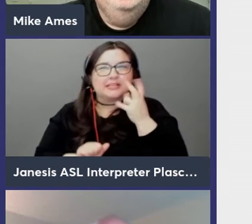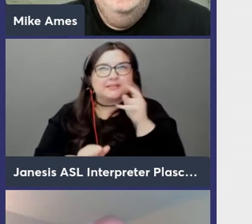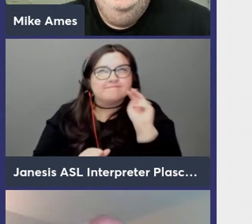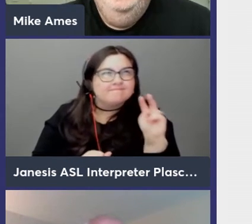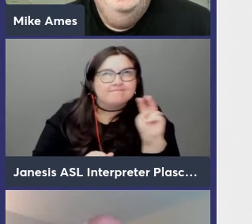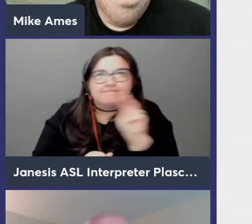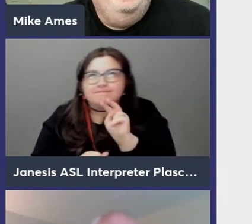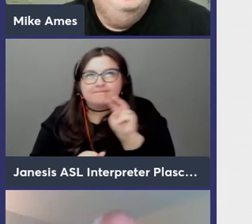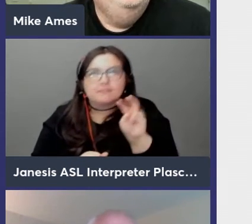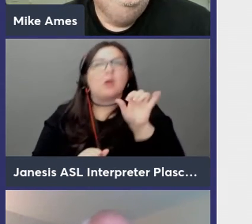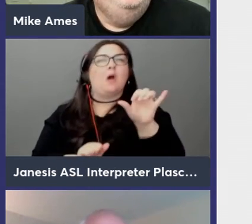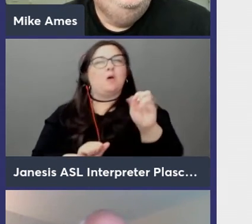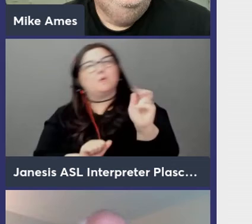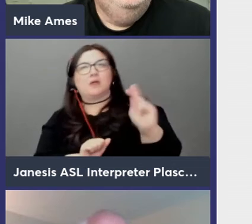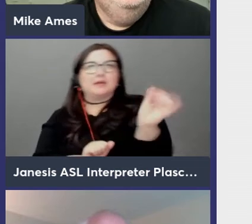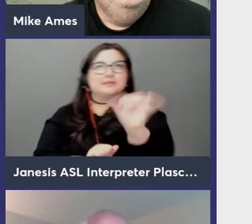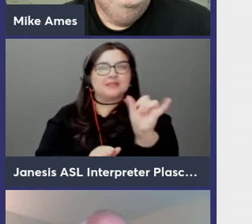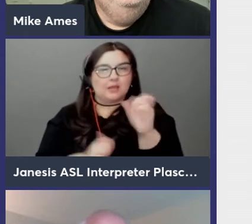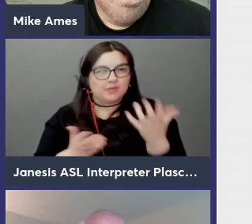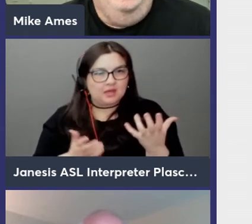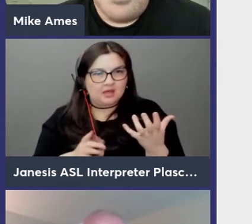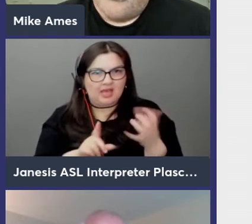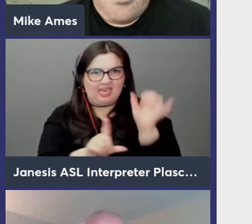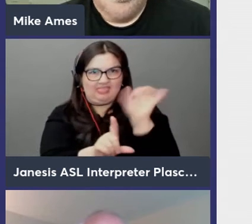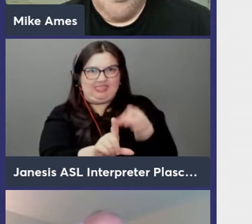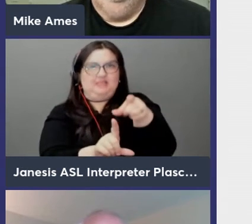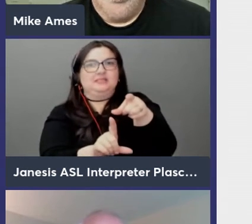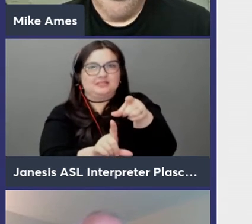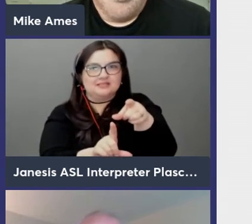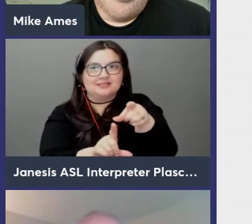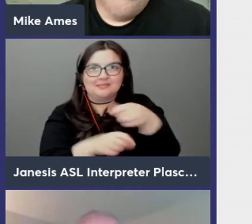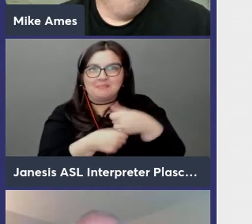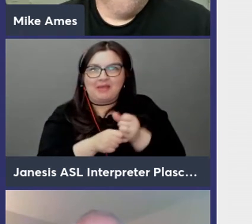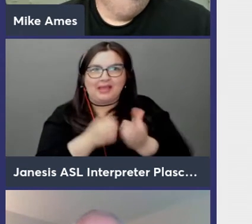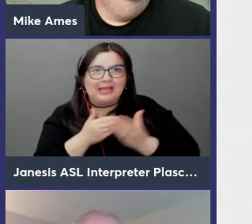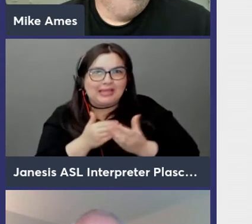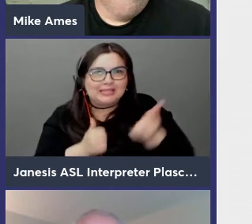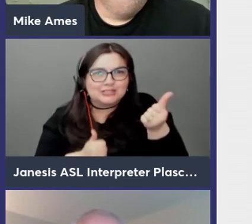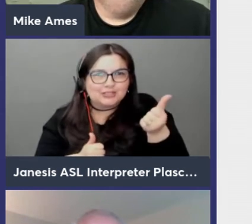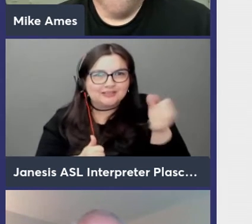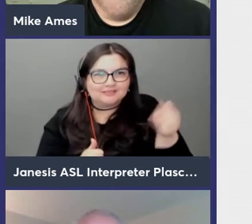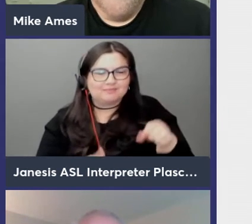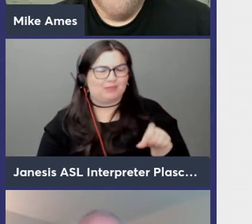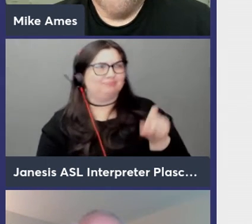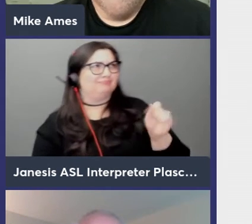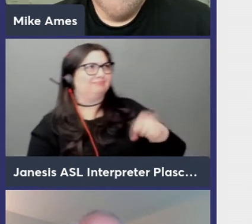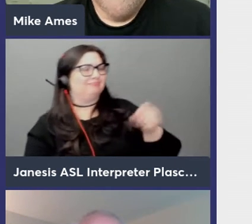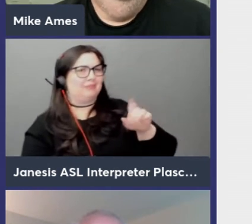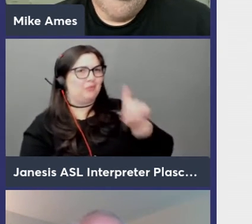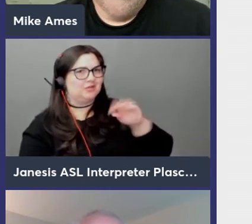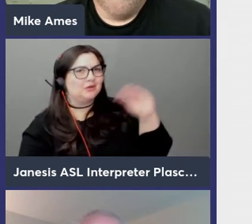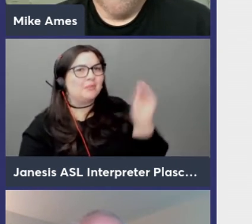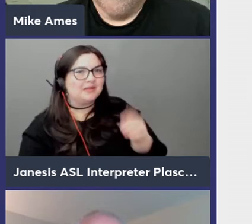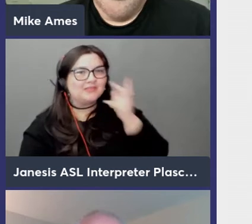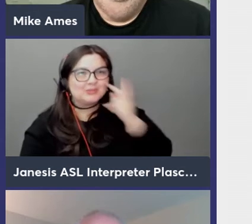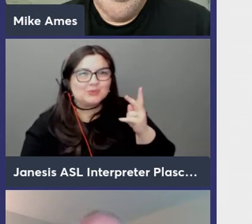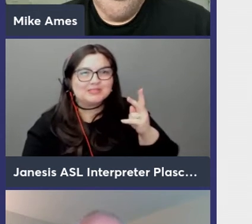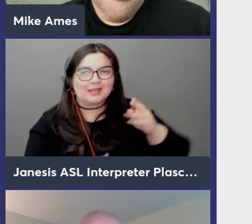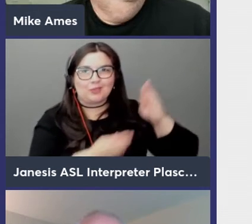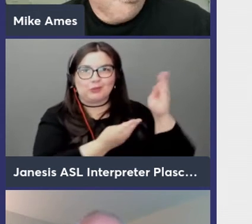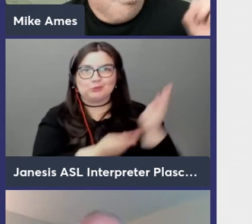and proceed. This would have made it so much simpler. Oh, 100%. Yeah, you can see how in these streaming